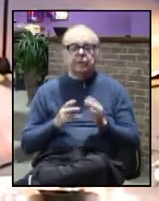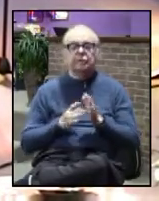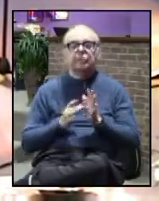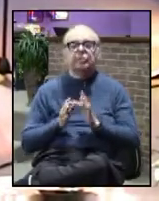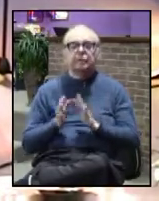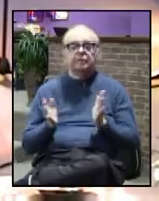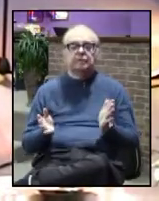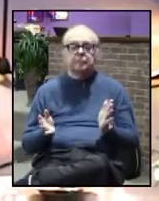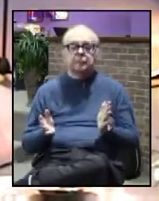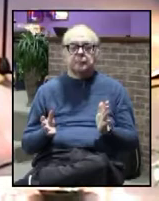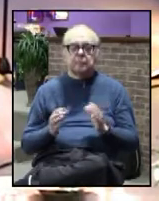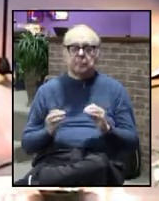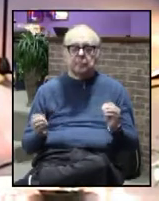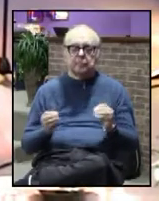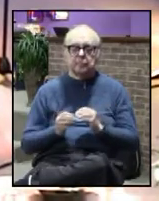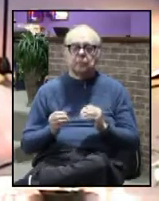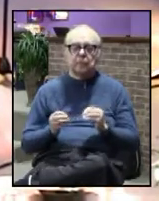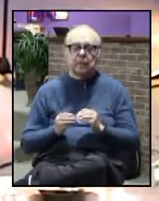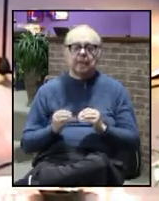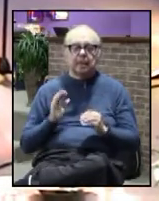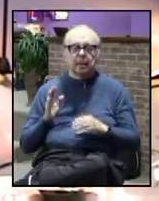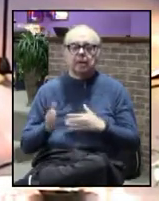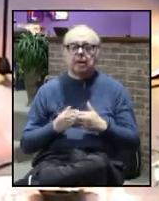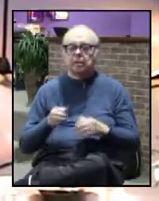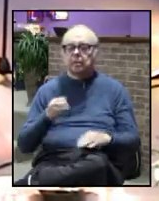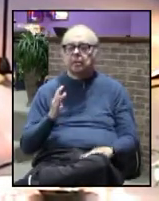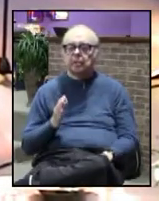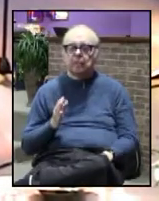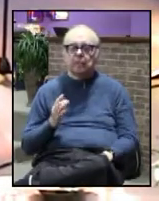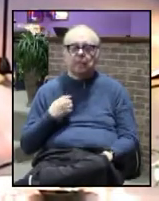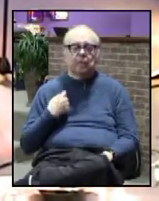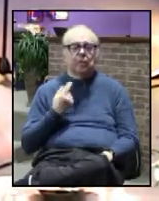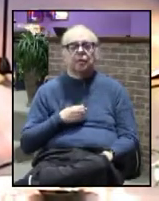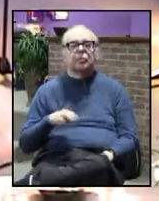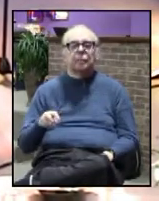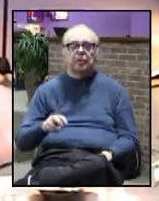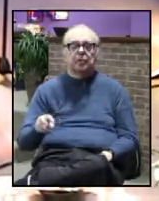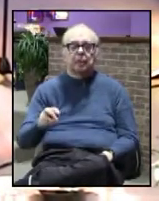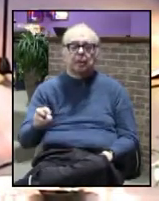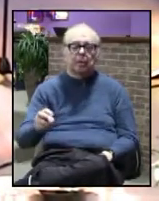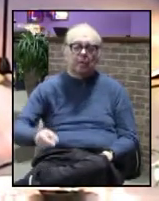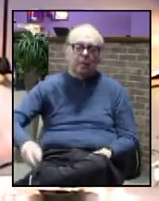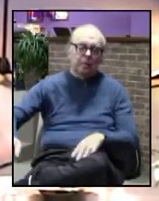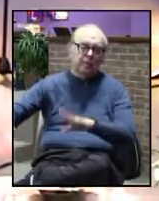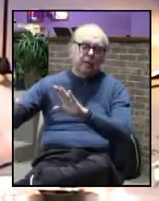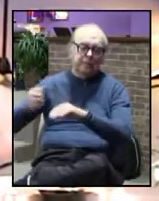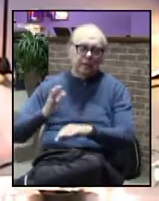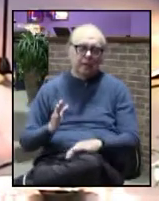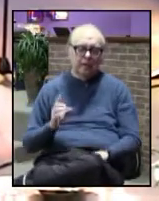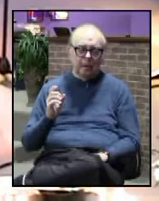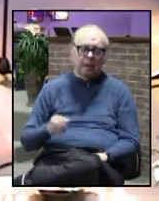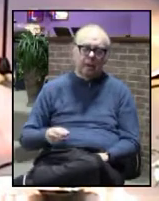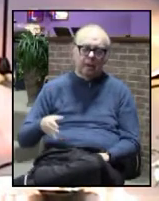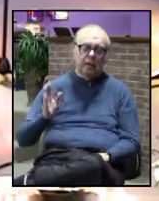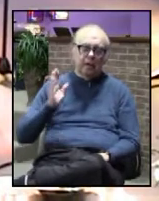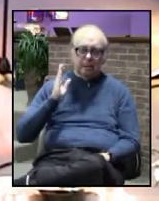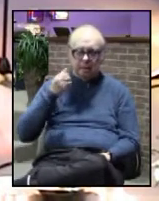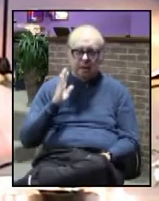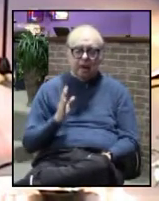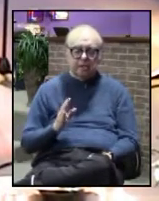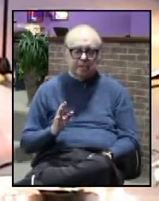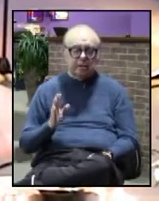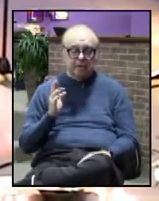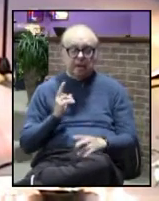Jesus. We no longer feel close to God because we're drifting, and we're drifting away from him. You need to let him take care of the